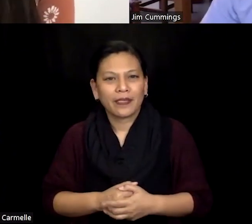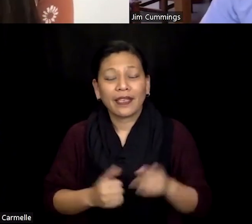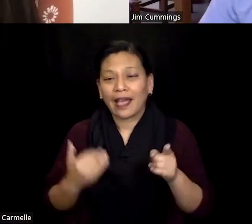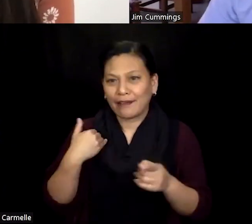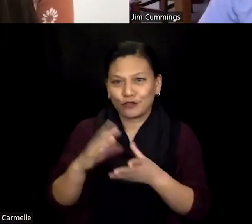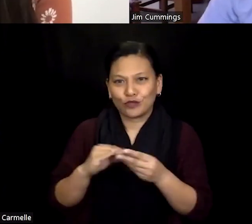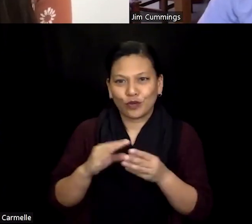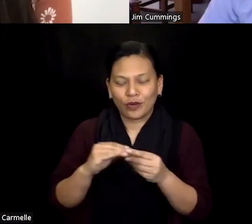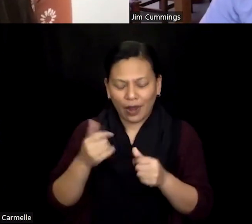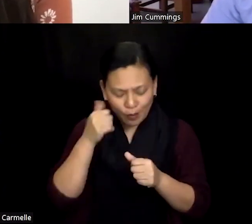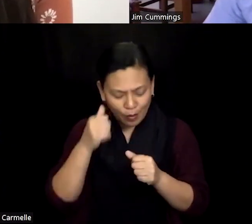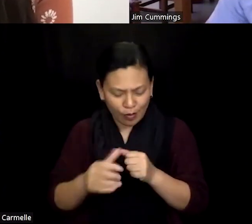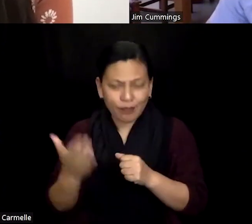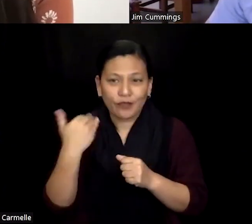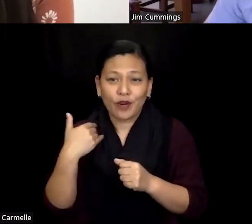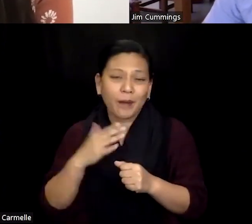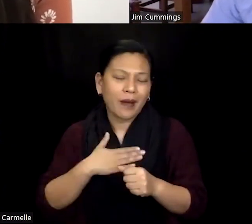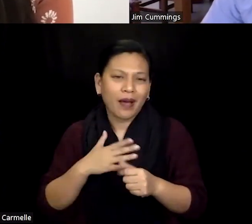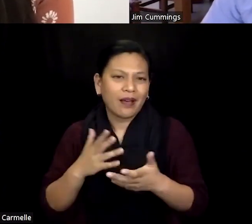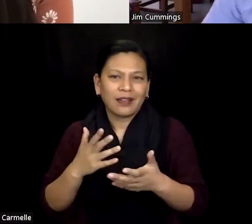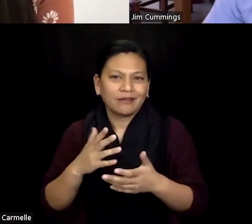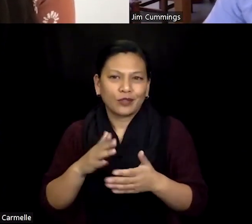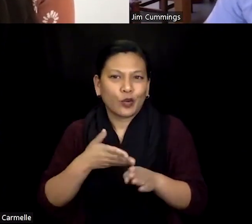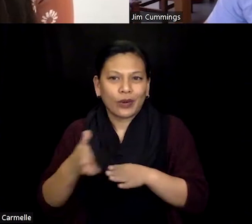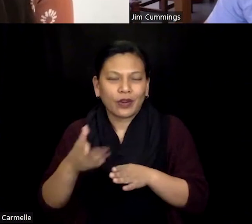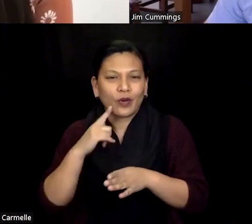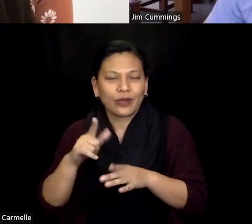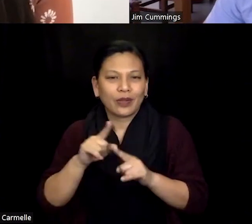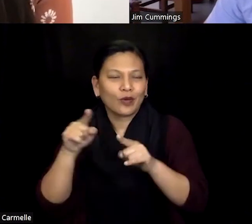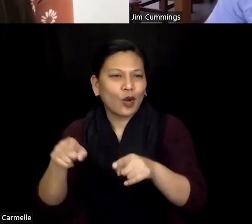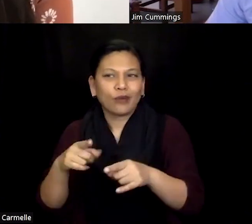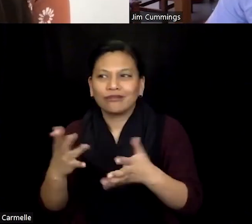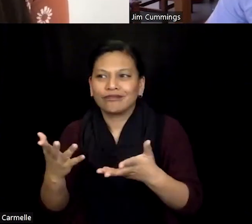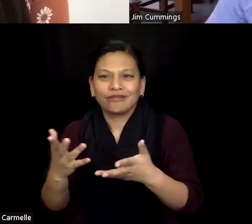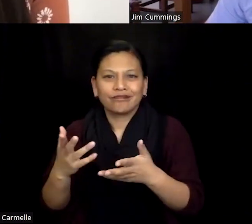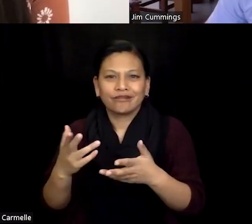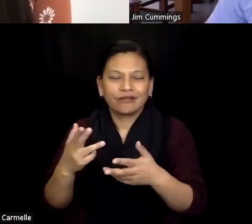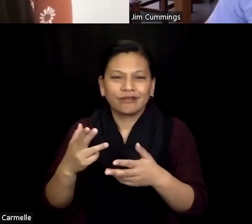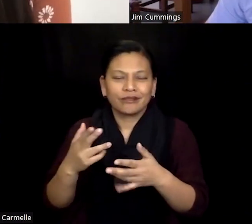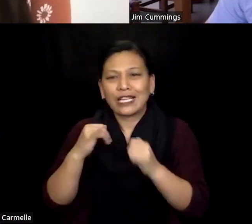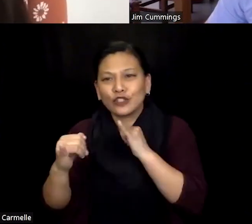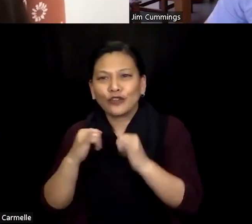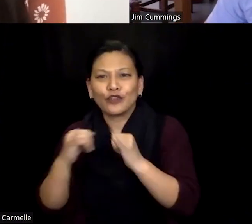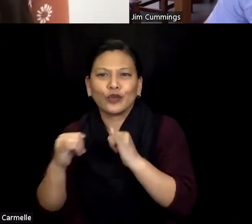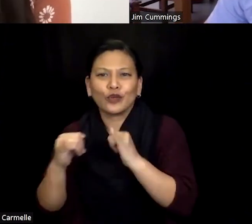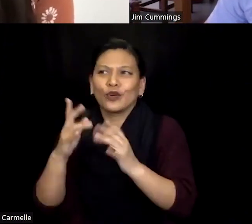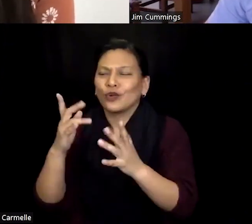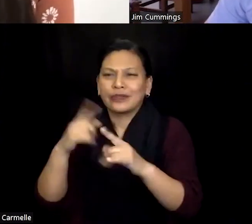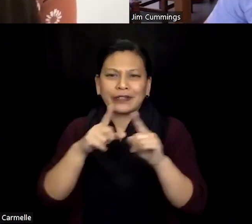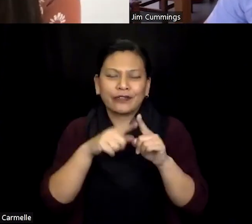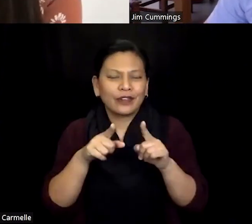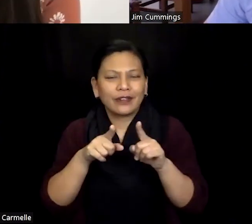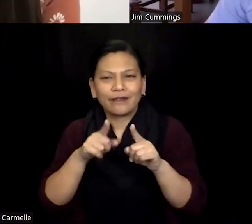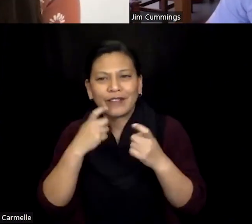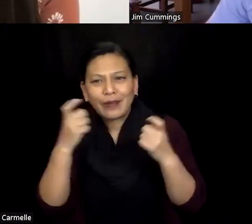because at one point in my career, I was doing a lot of junkets in LA. Like I'd go and interview like, you know, the stars of the movies and